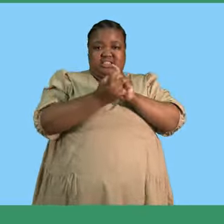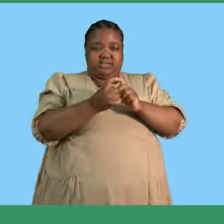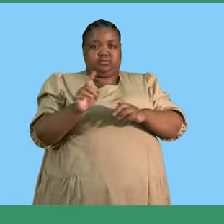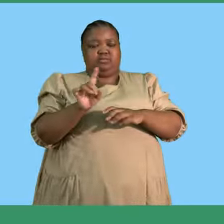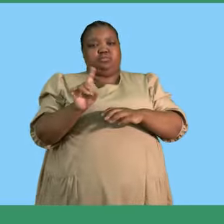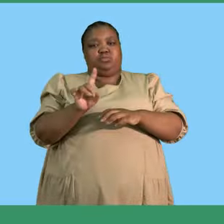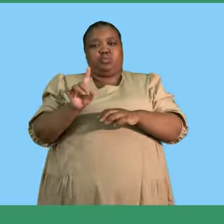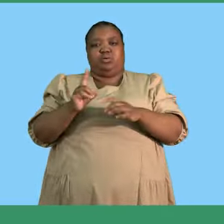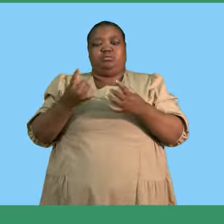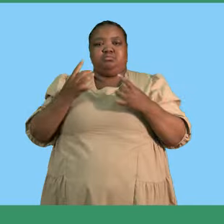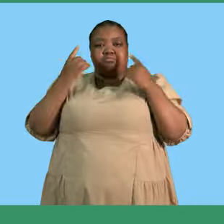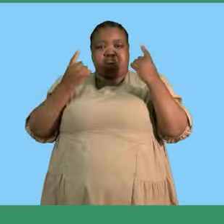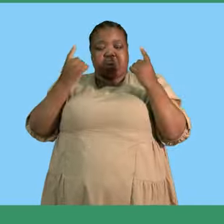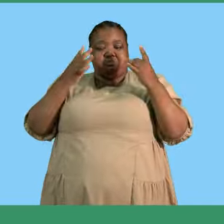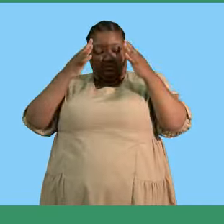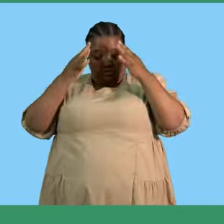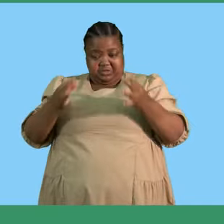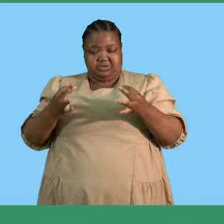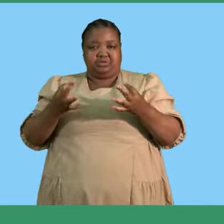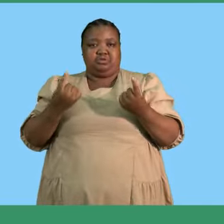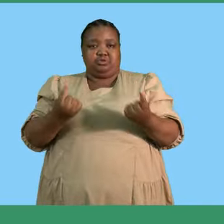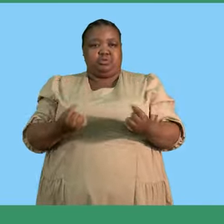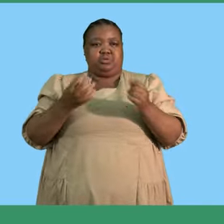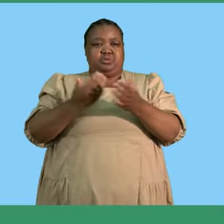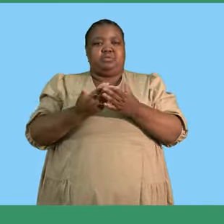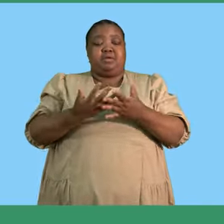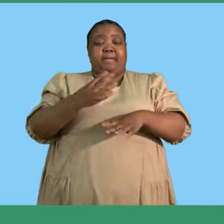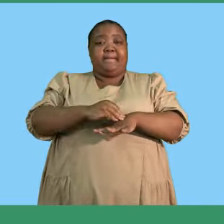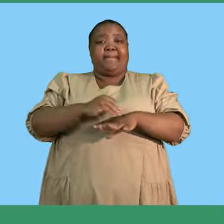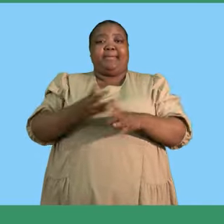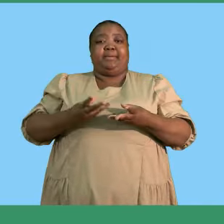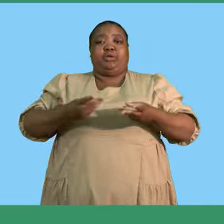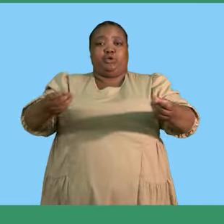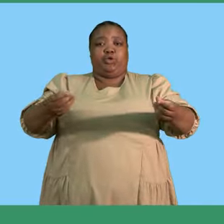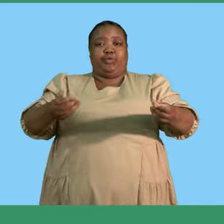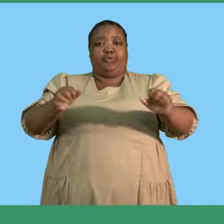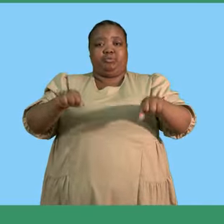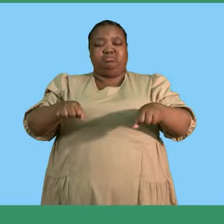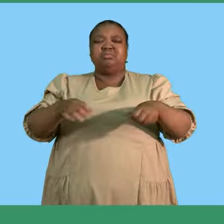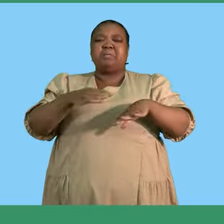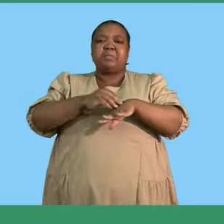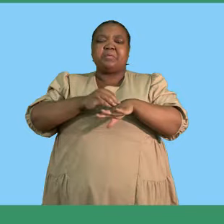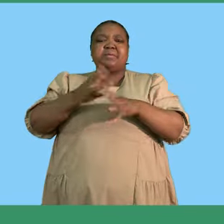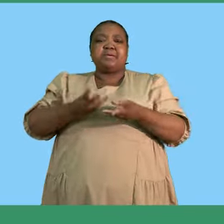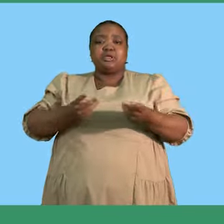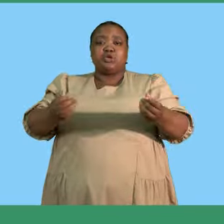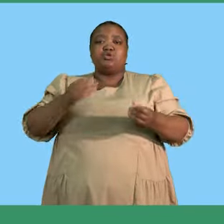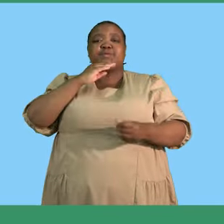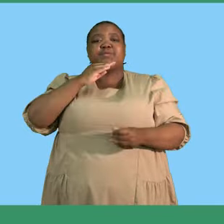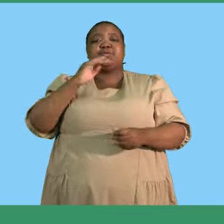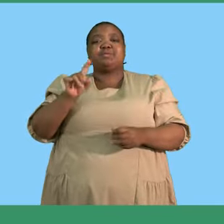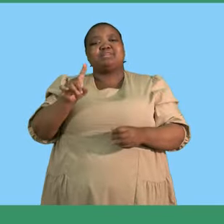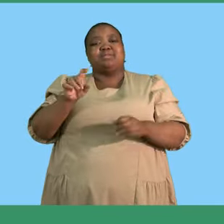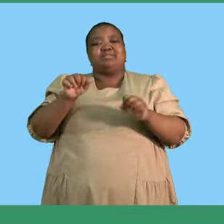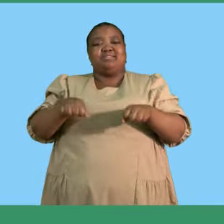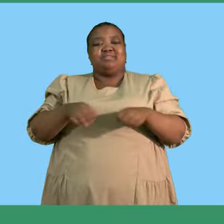a situation in order for us to come to a decision. You then have problem solving, which refers